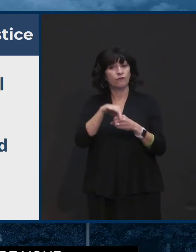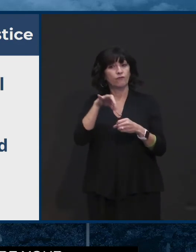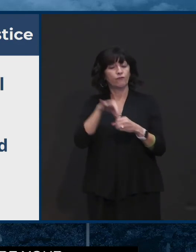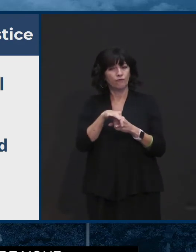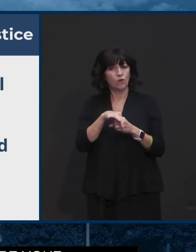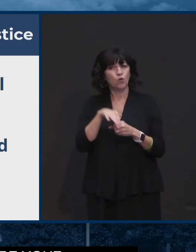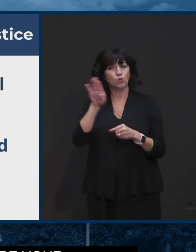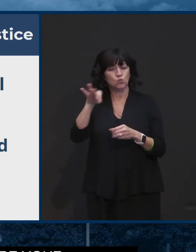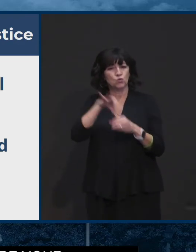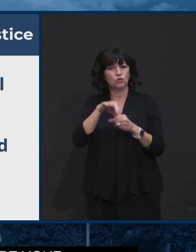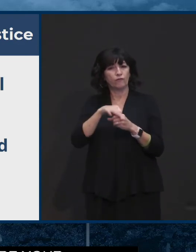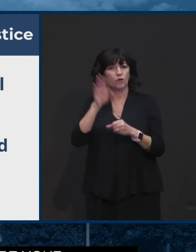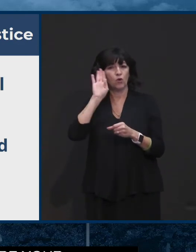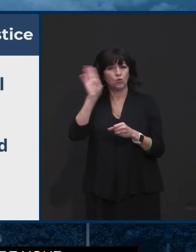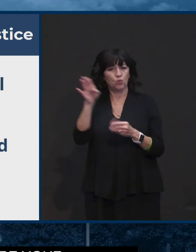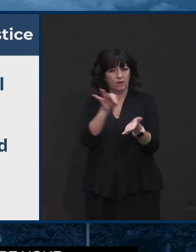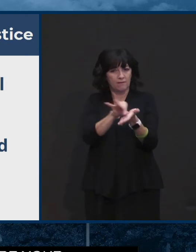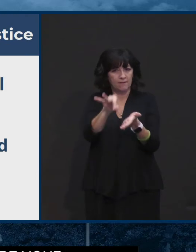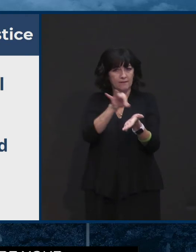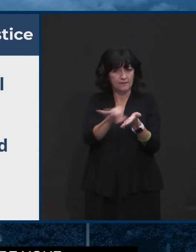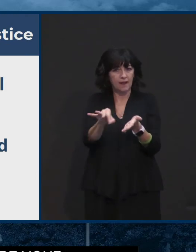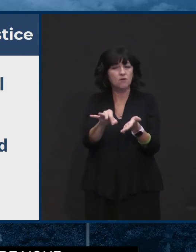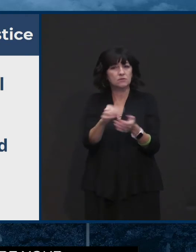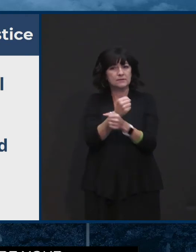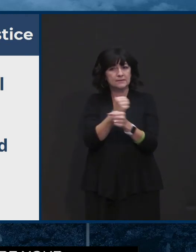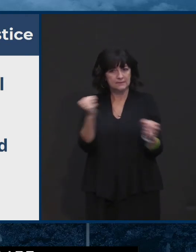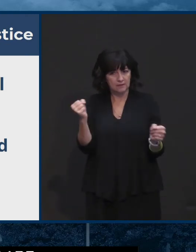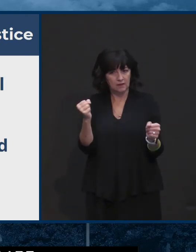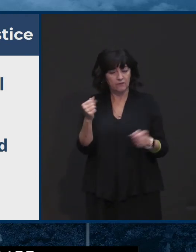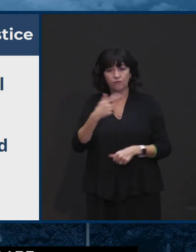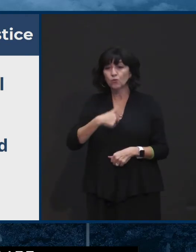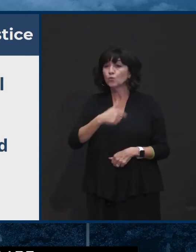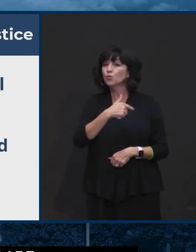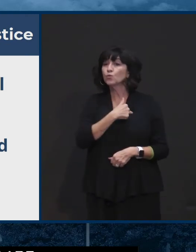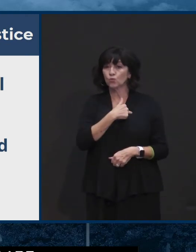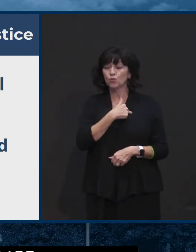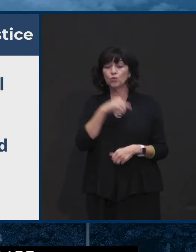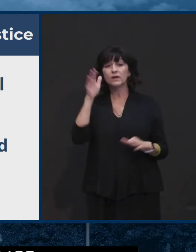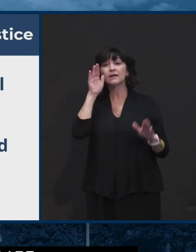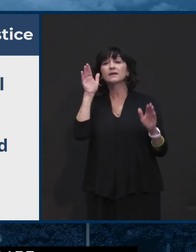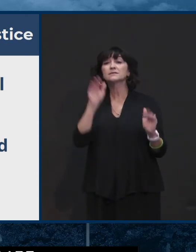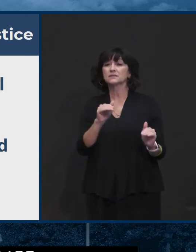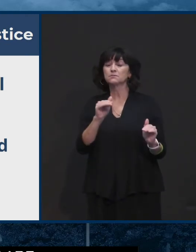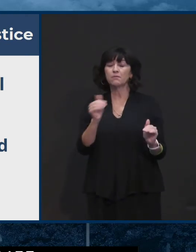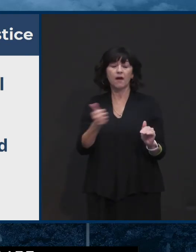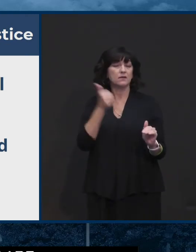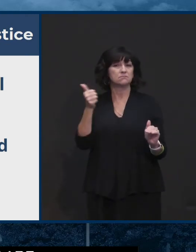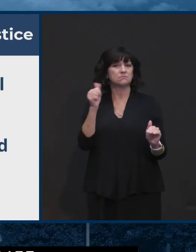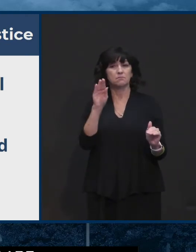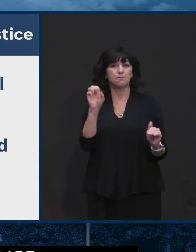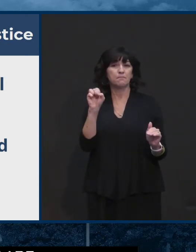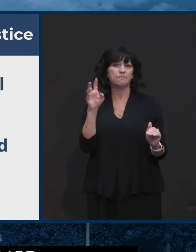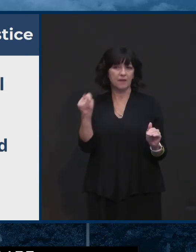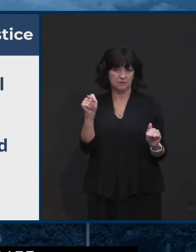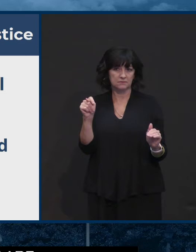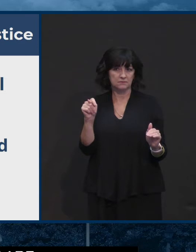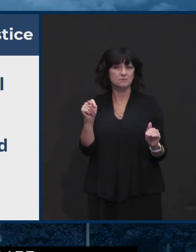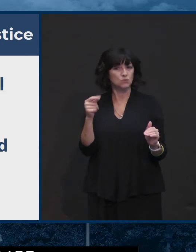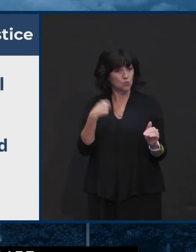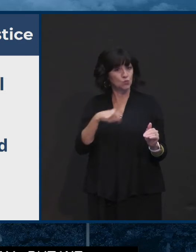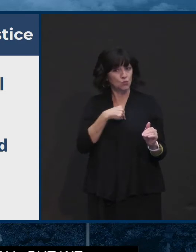We are expecting the best, and we have seen the best today, but we have been prepared in the months